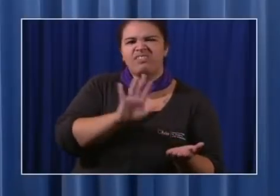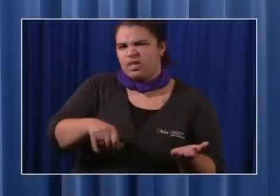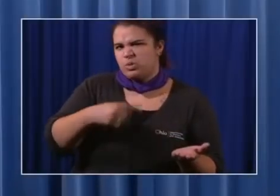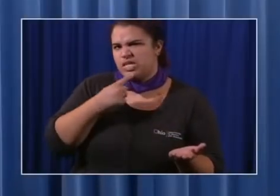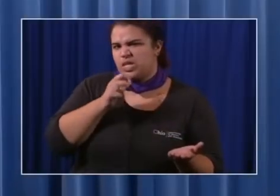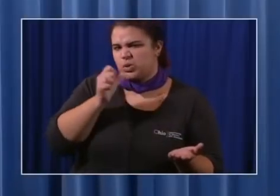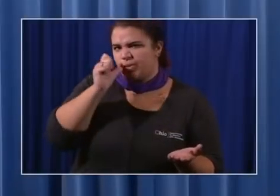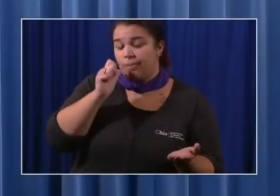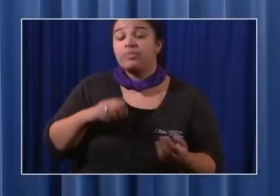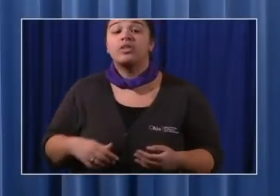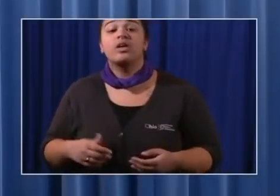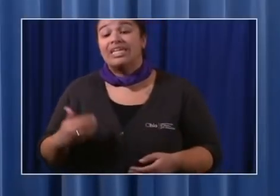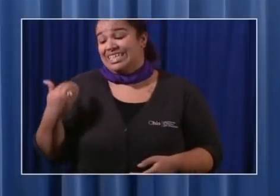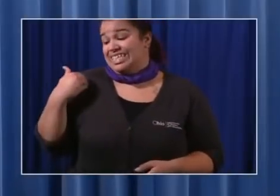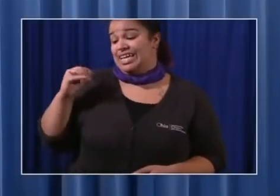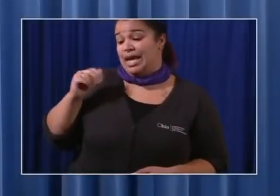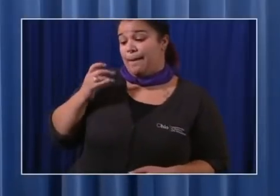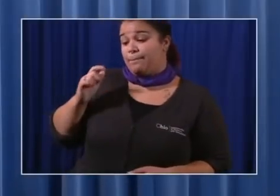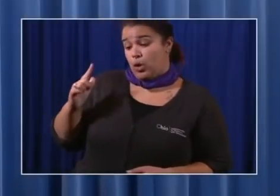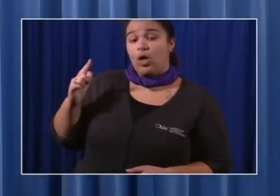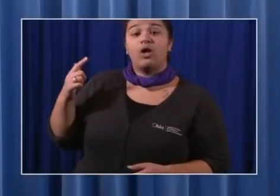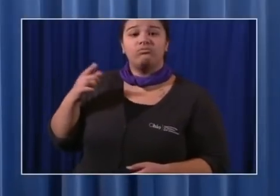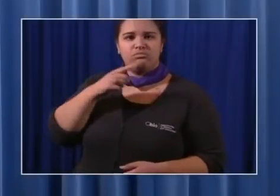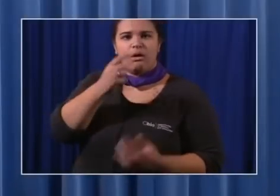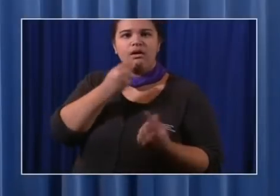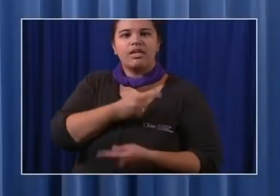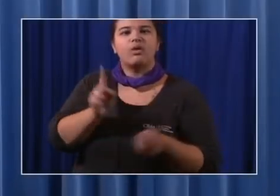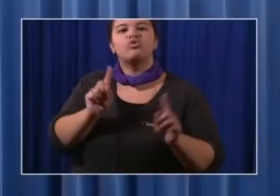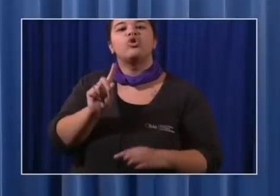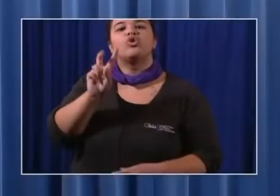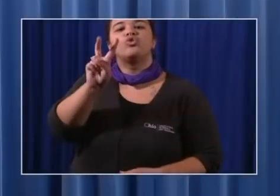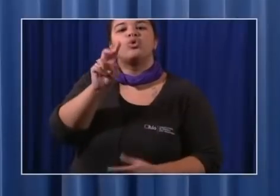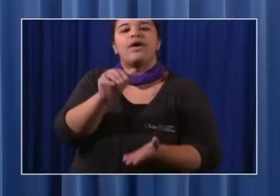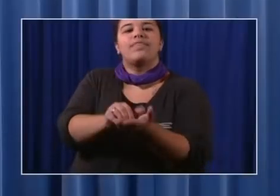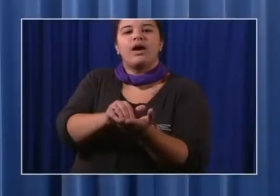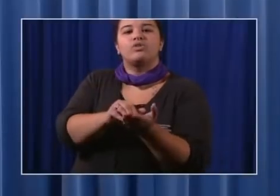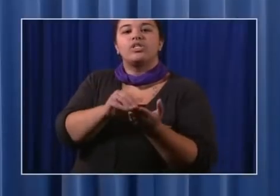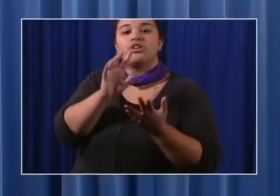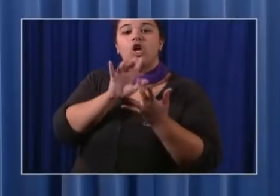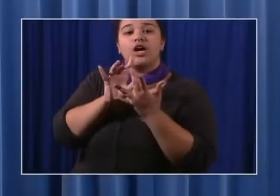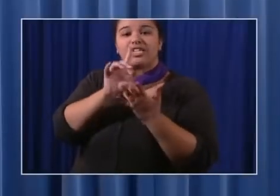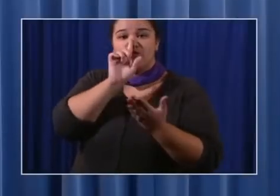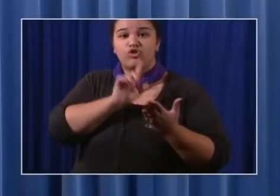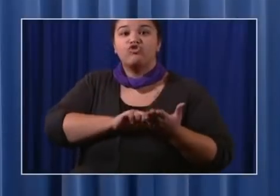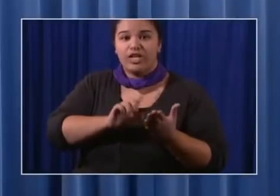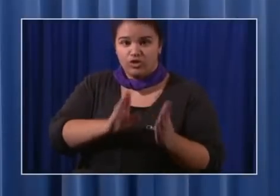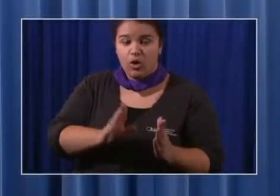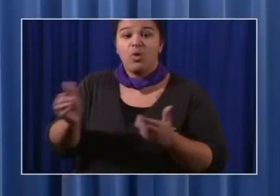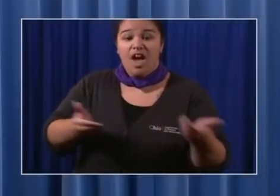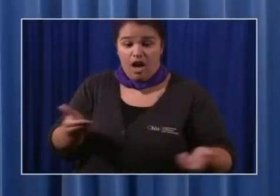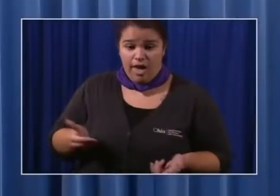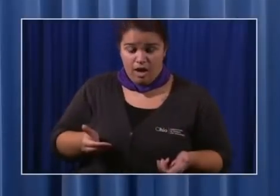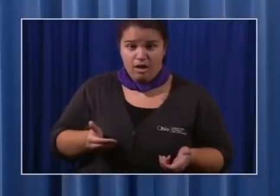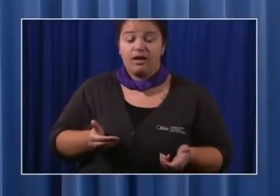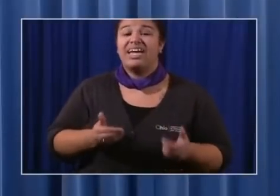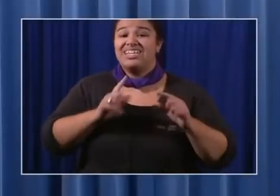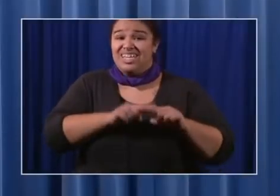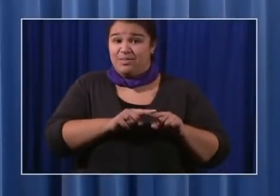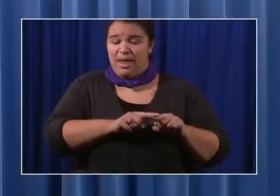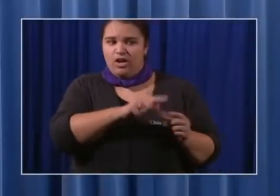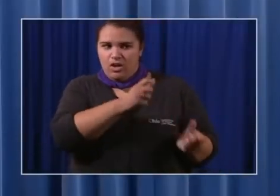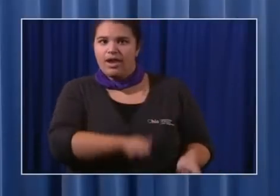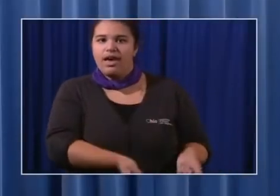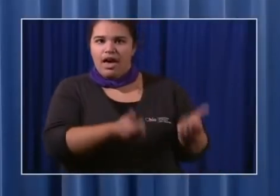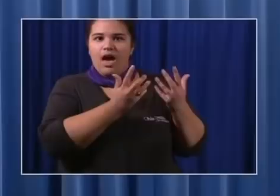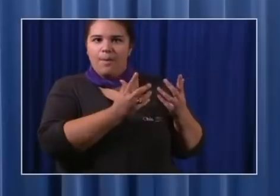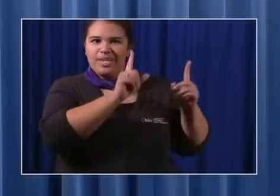in April that we would be hiring 2,000 tracers, it was stated that the number of tracers was based on the case level at the time, 5,000 tests